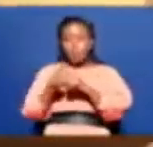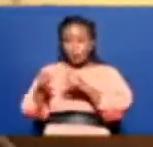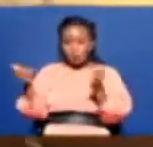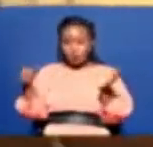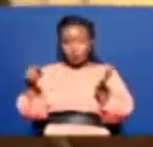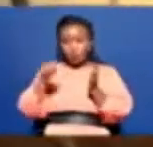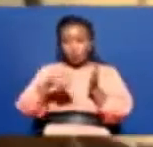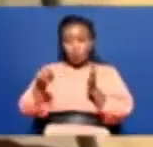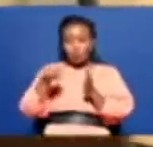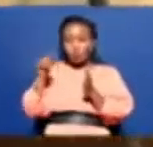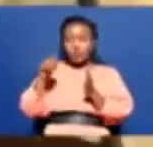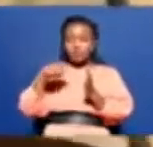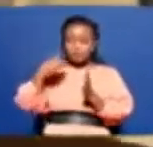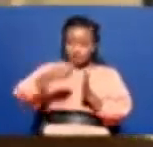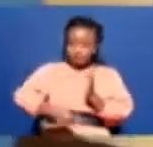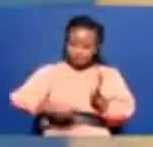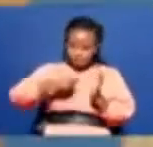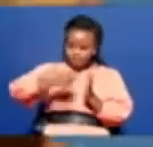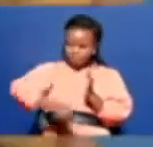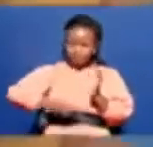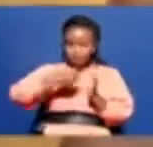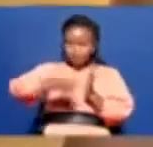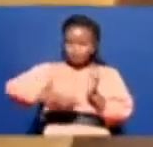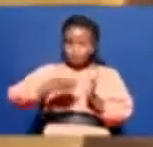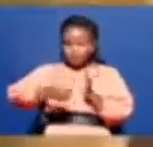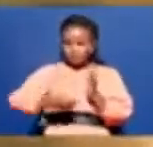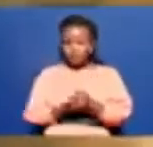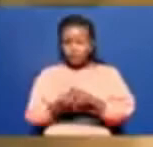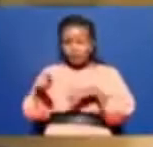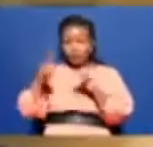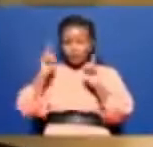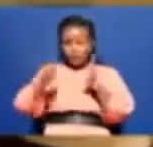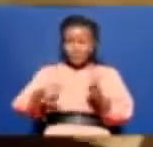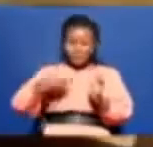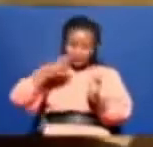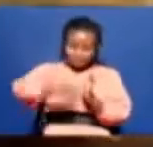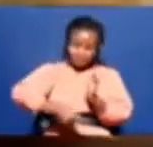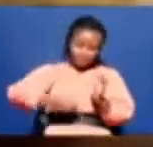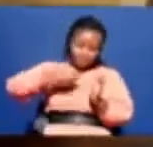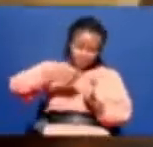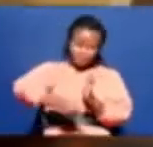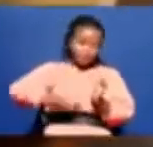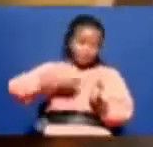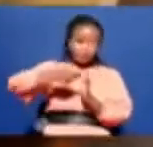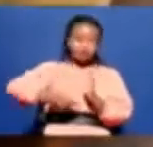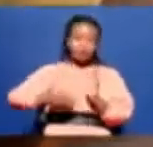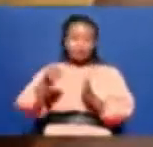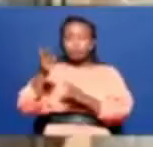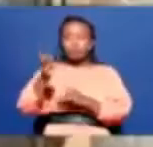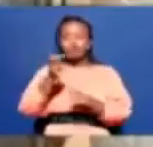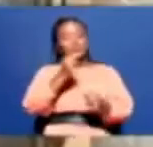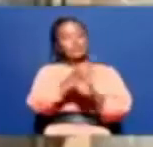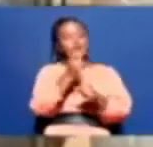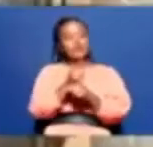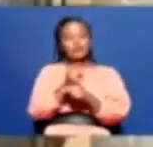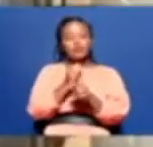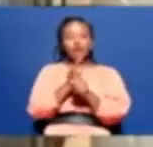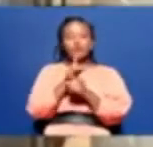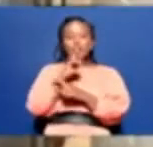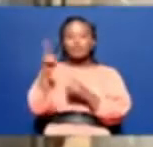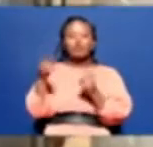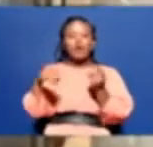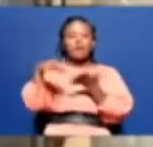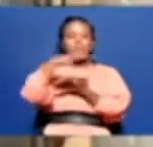machine. The machine has to run for 20 minutes. After 20 minutes, when it has mixed properly, now you can